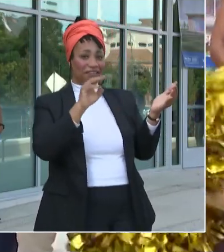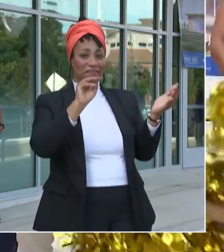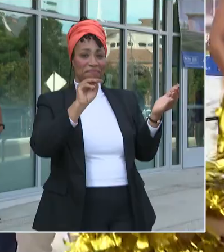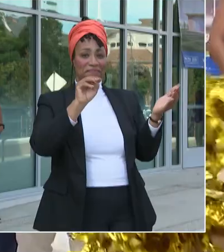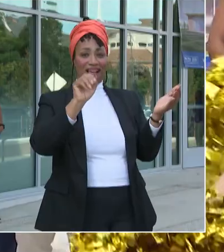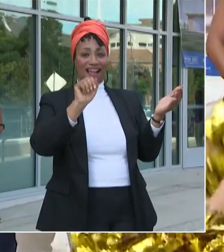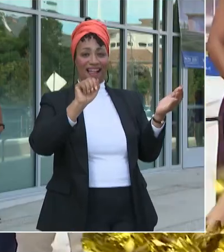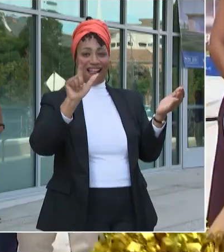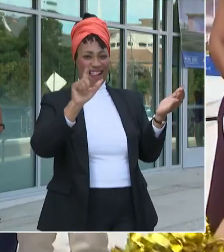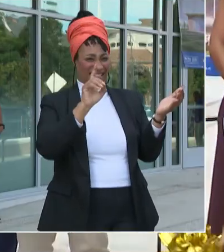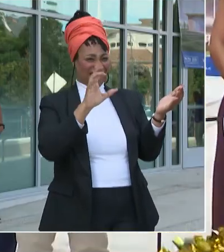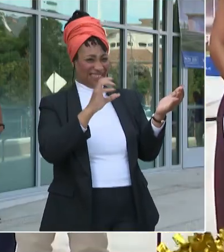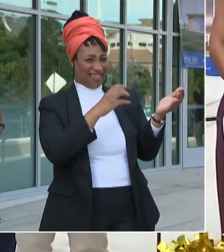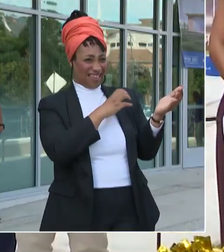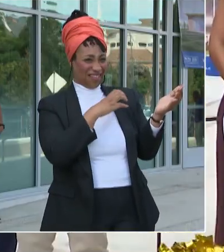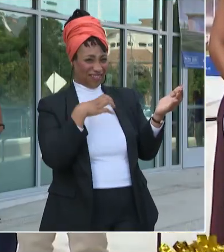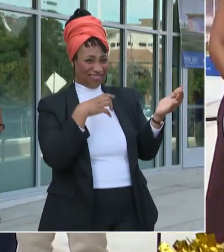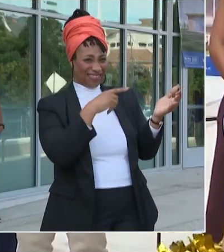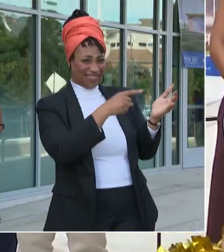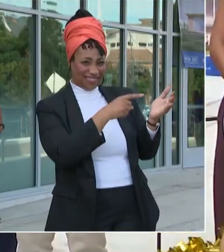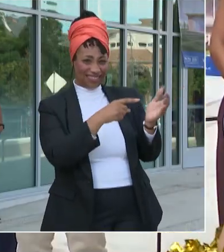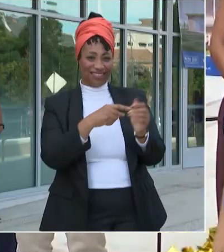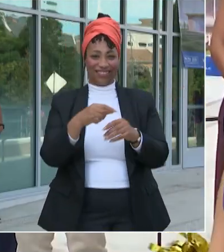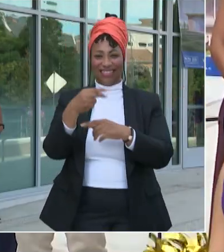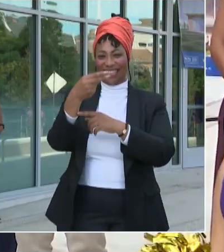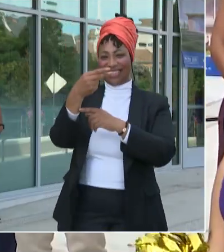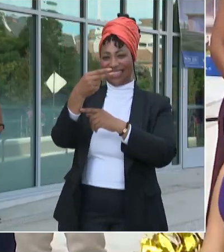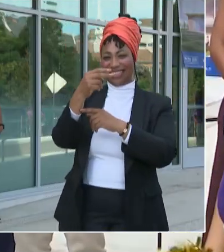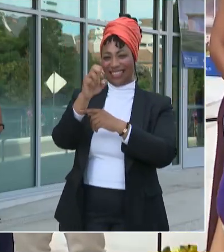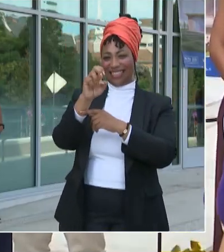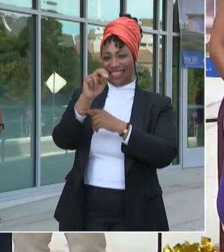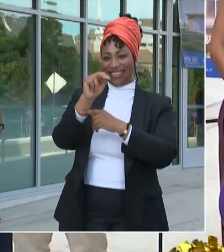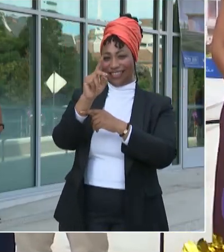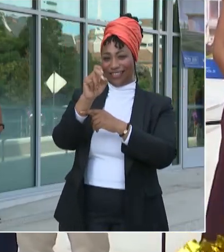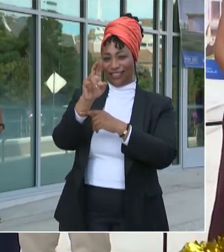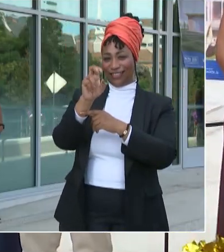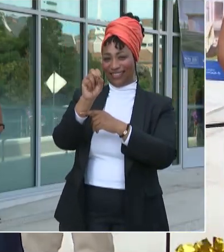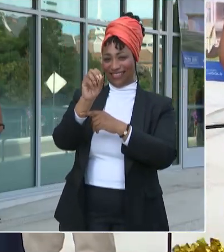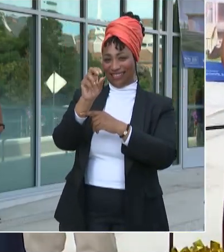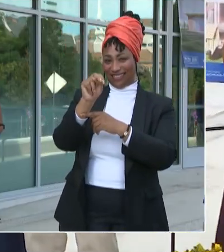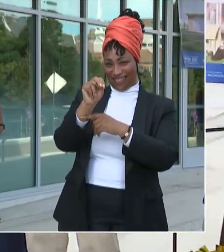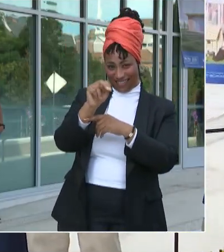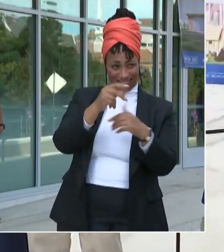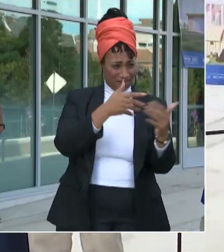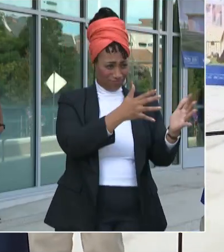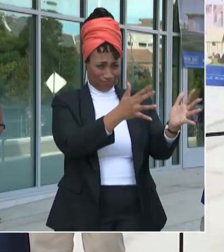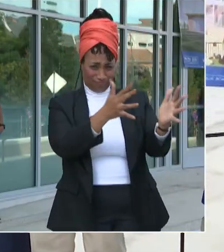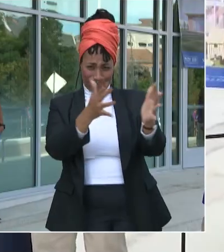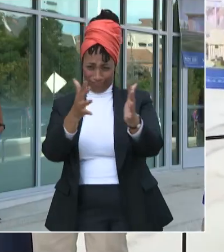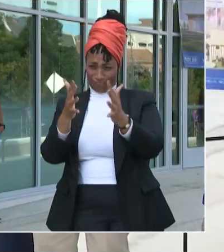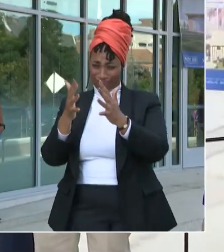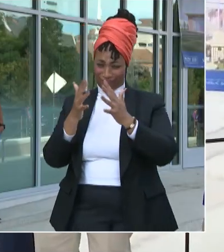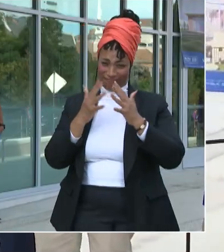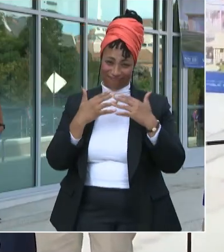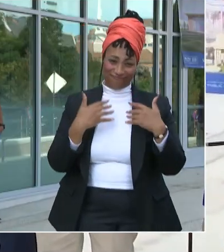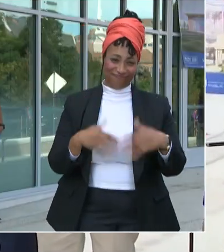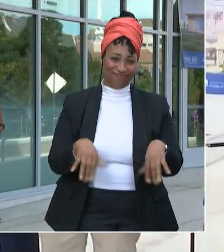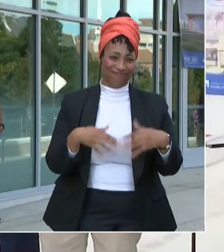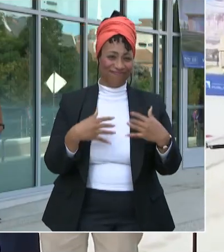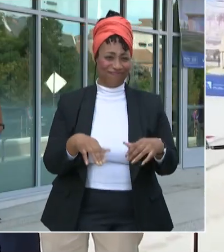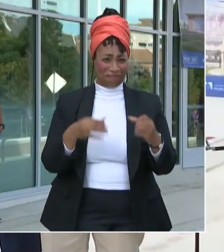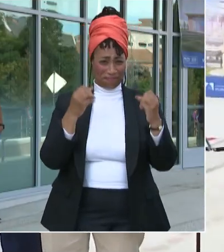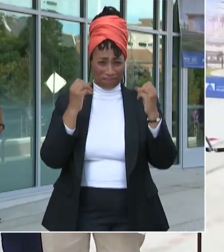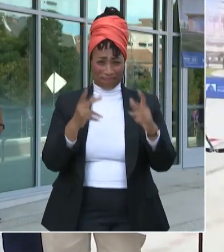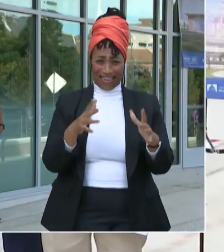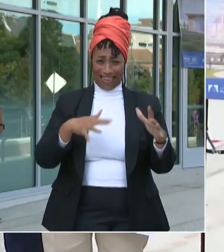So let me just say something about this wonderful school. I have had the pleasure and privilege of